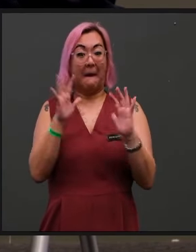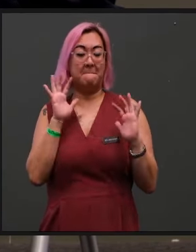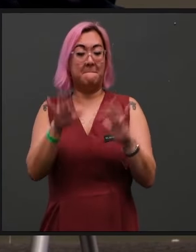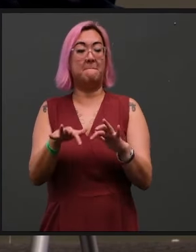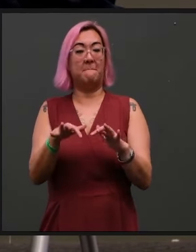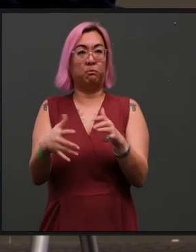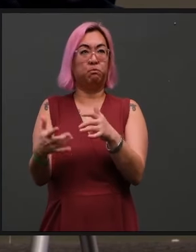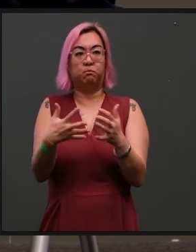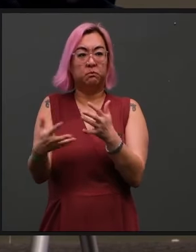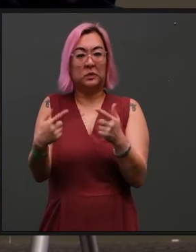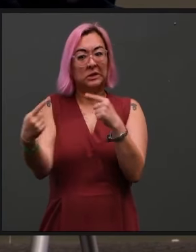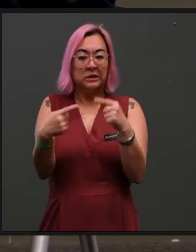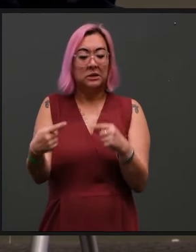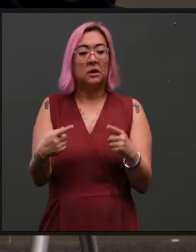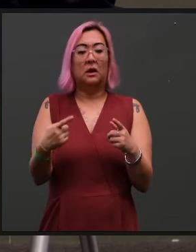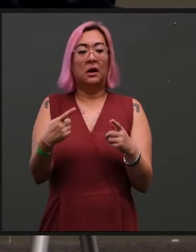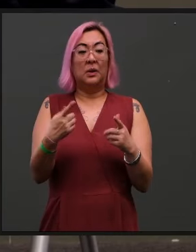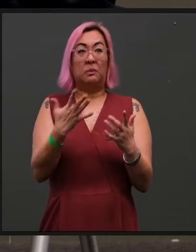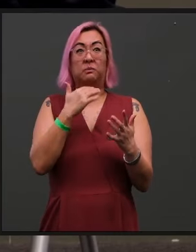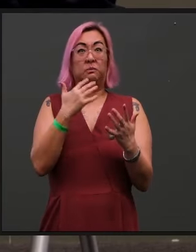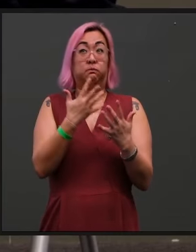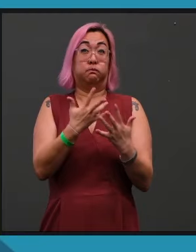I can make one train carriage,